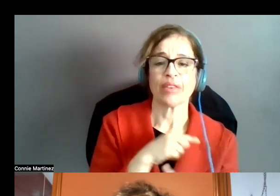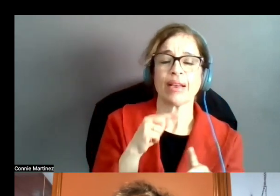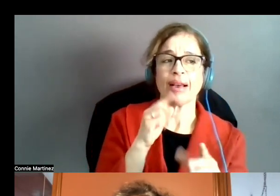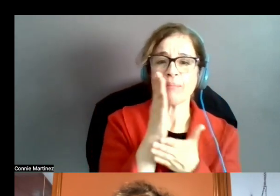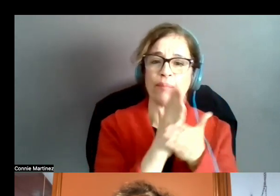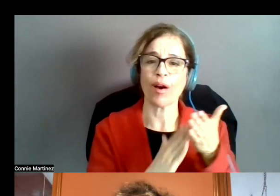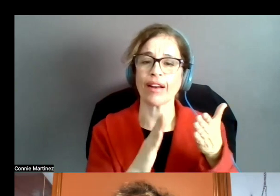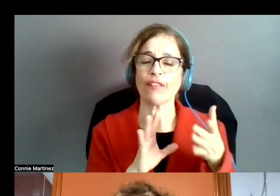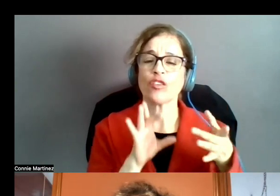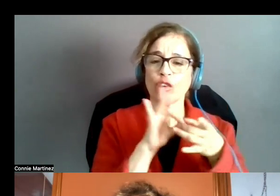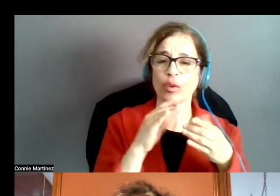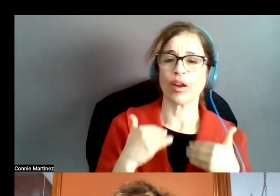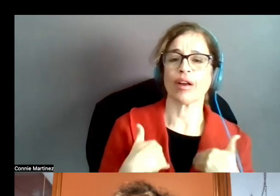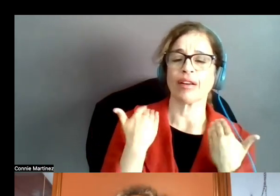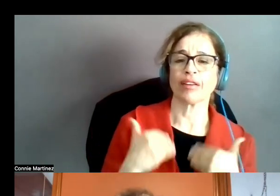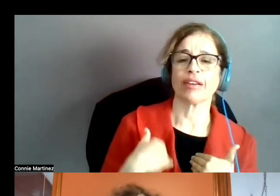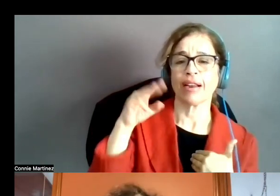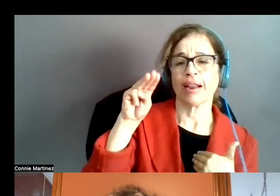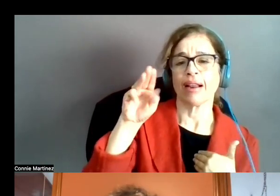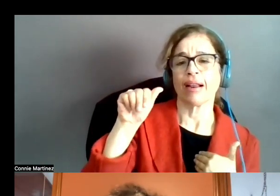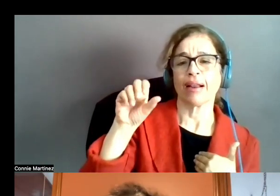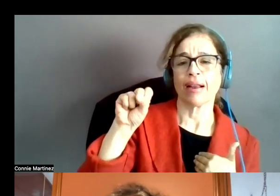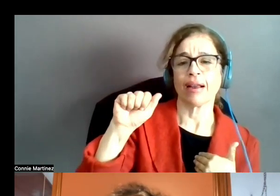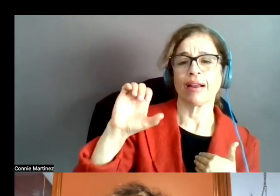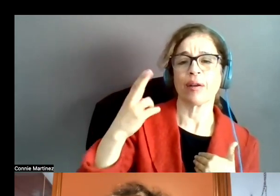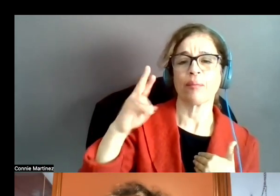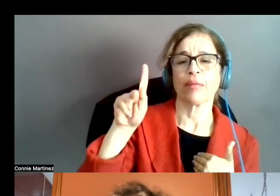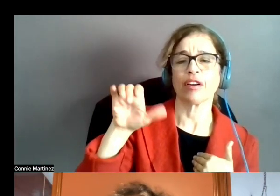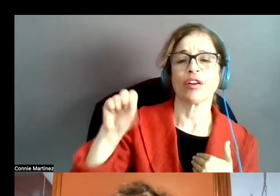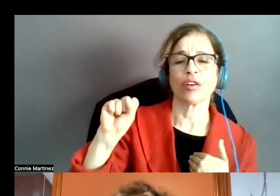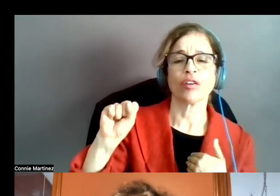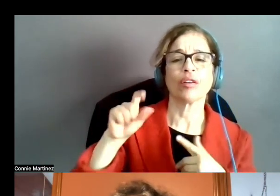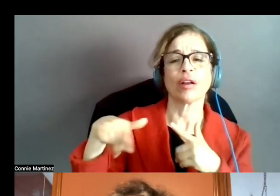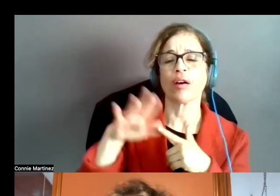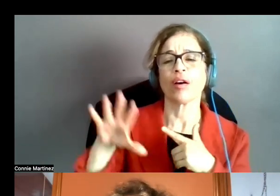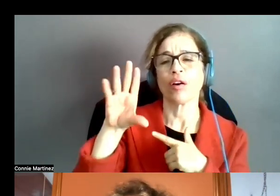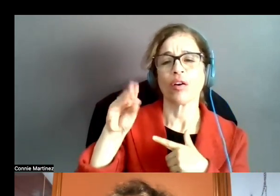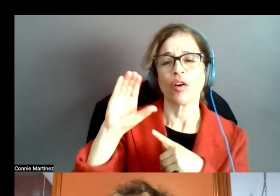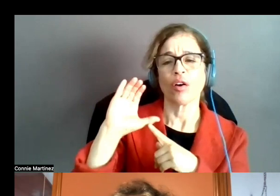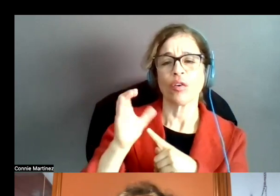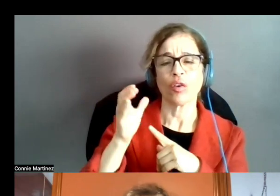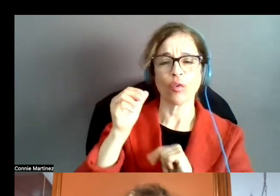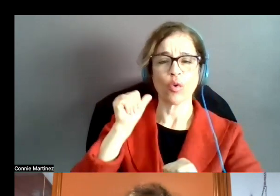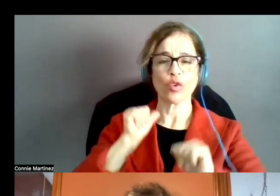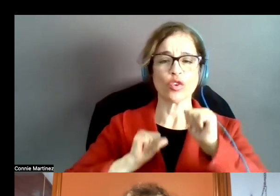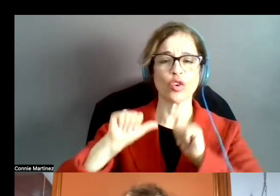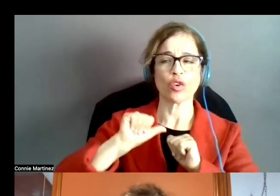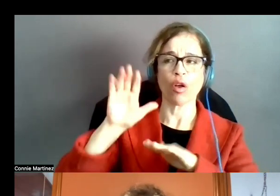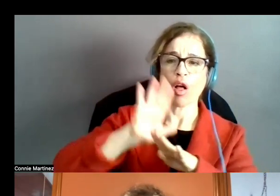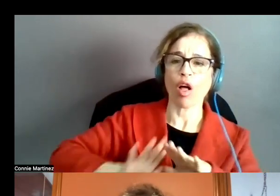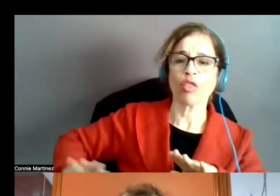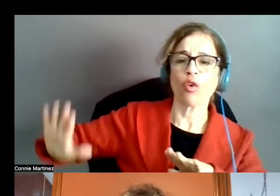with Young Audiences of Massachusetts, and then so we do over 50 cultural shows all over the